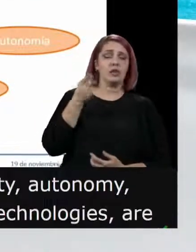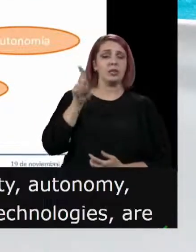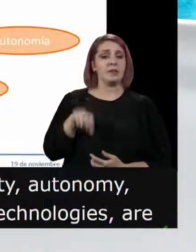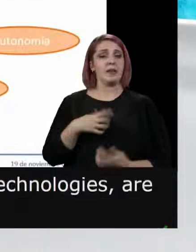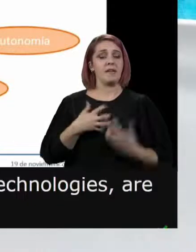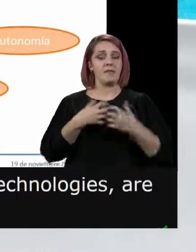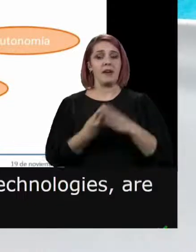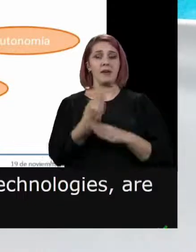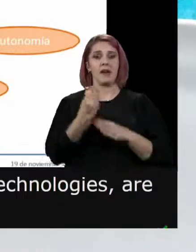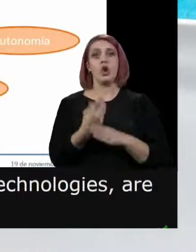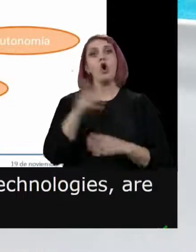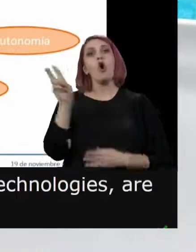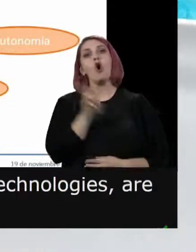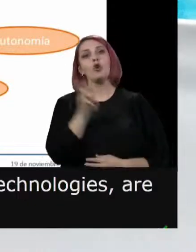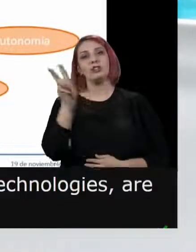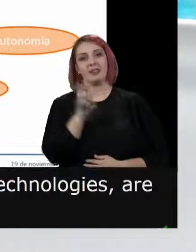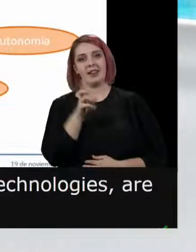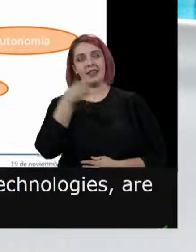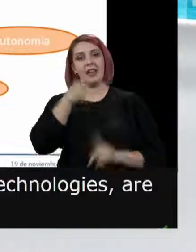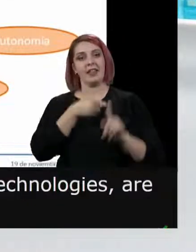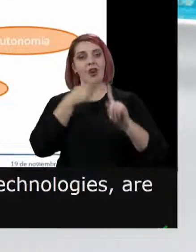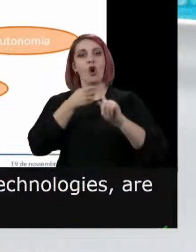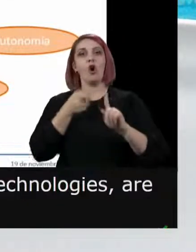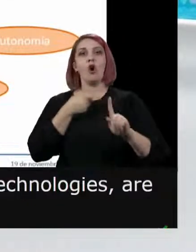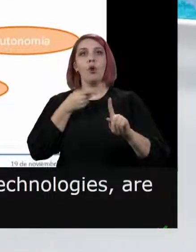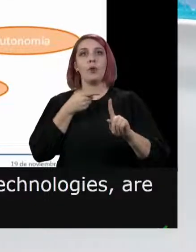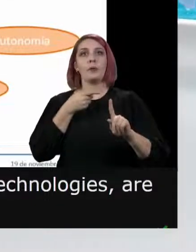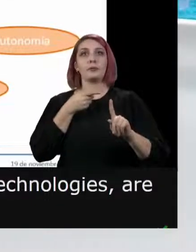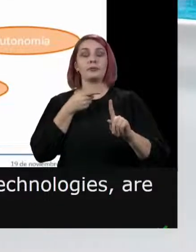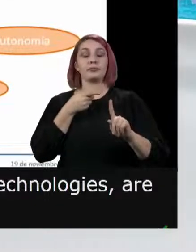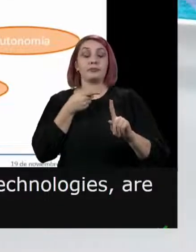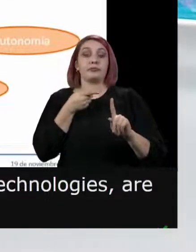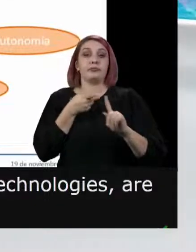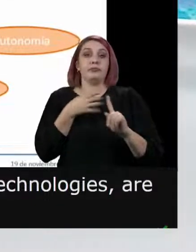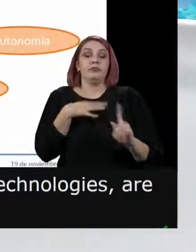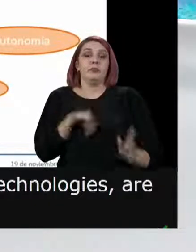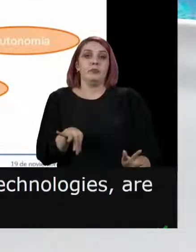a challenge for producers, for manufacturers.